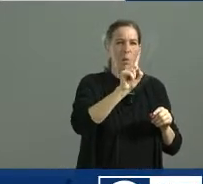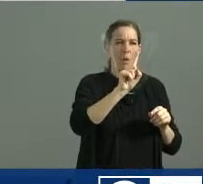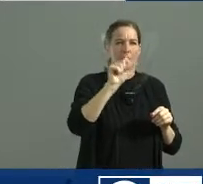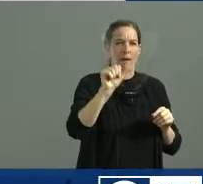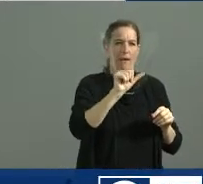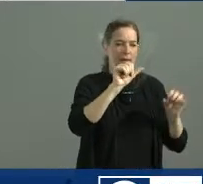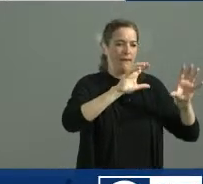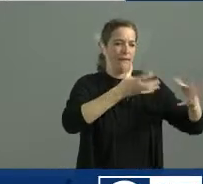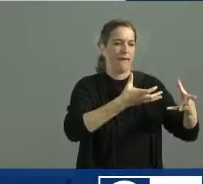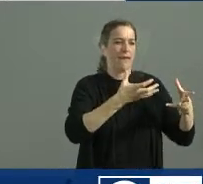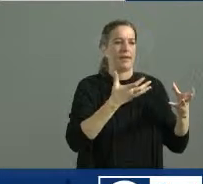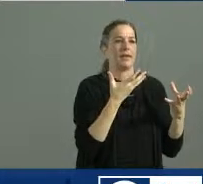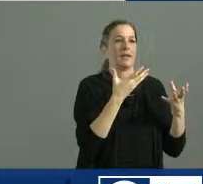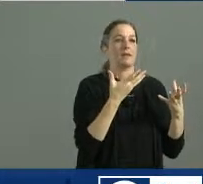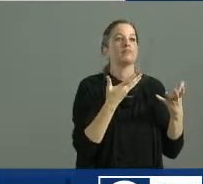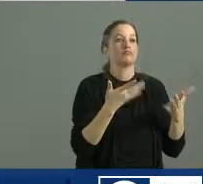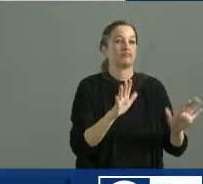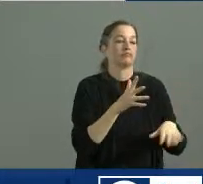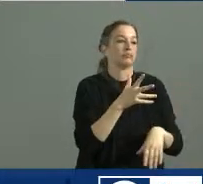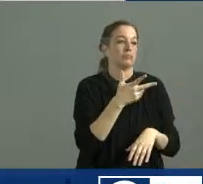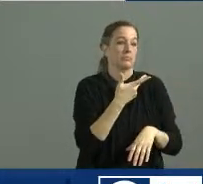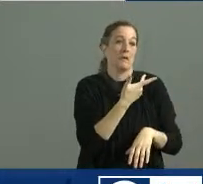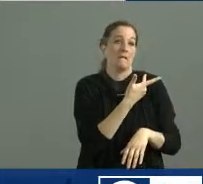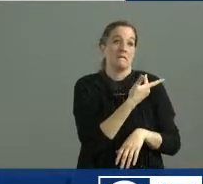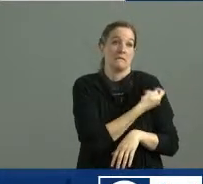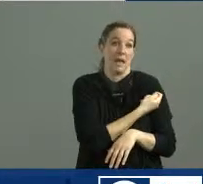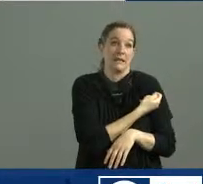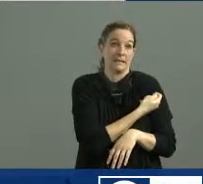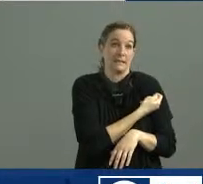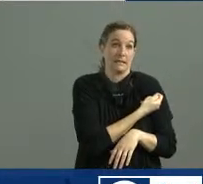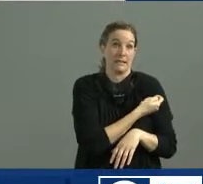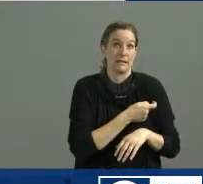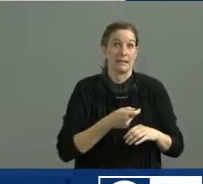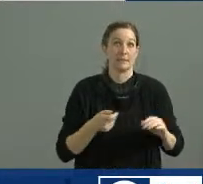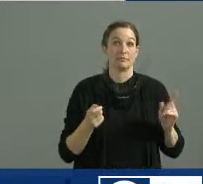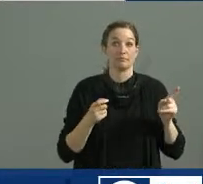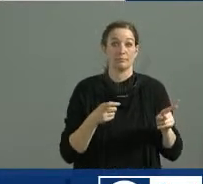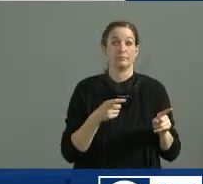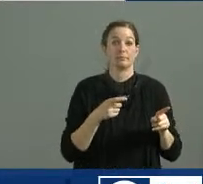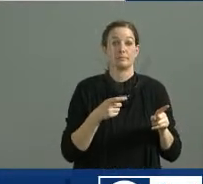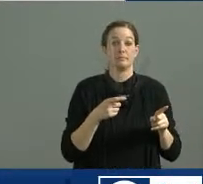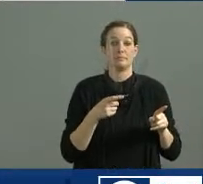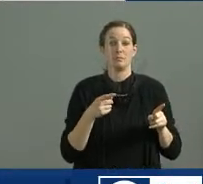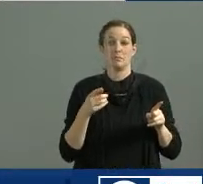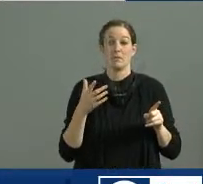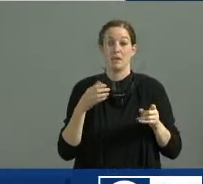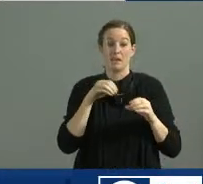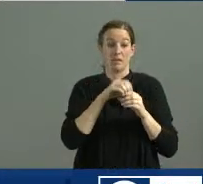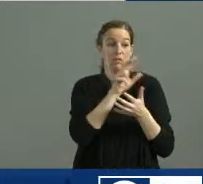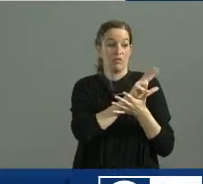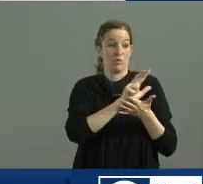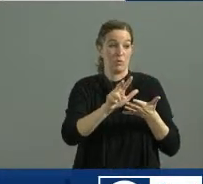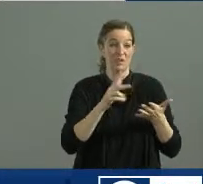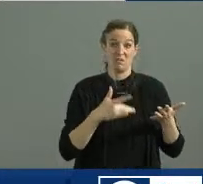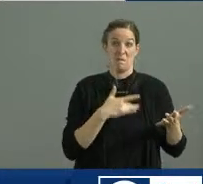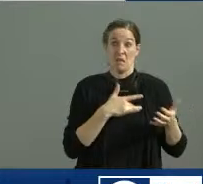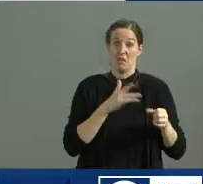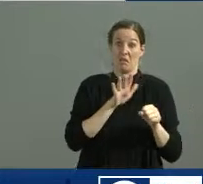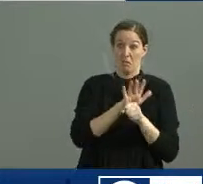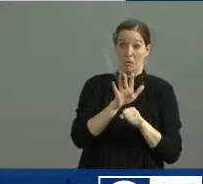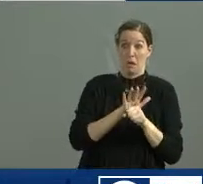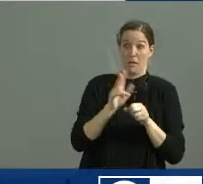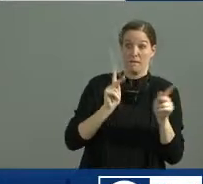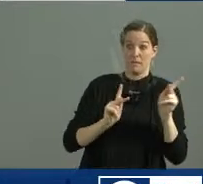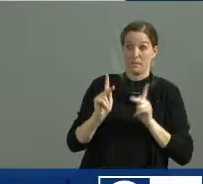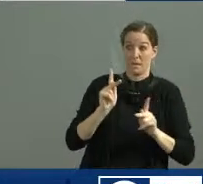weeks. How do you feel about that? Is that an adequate number? Is that not an adequate number? And these people are on the front line,